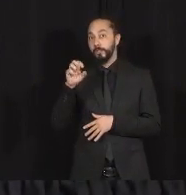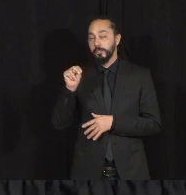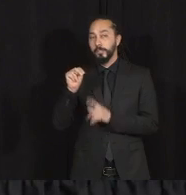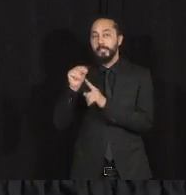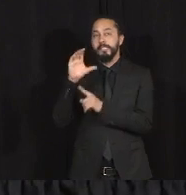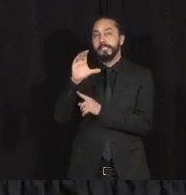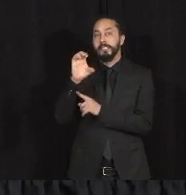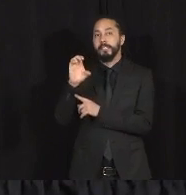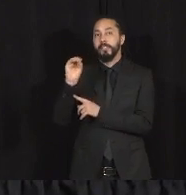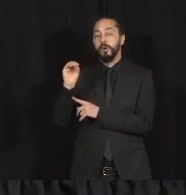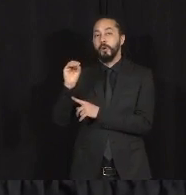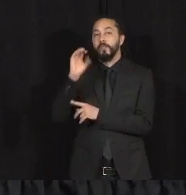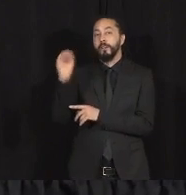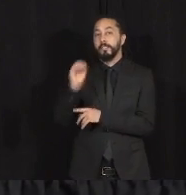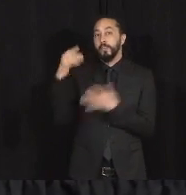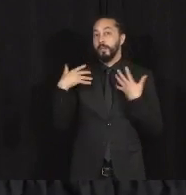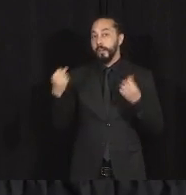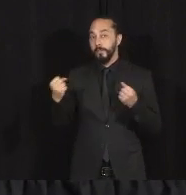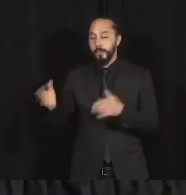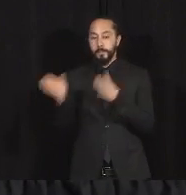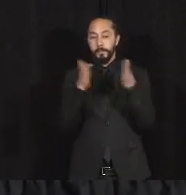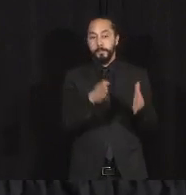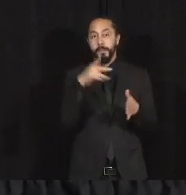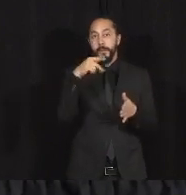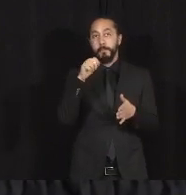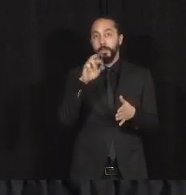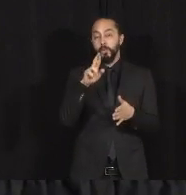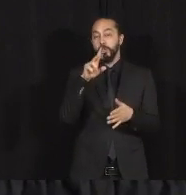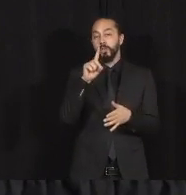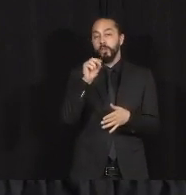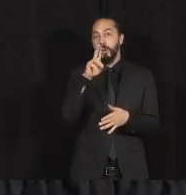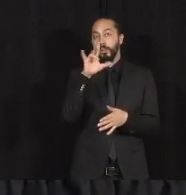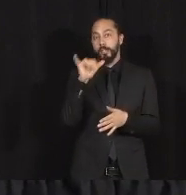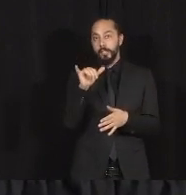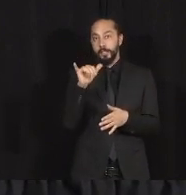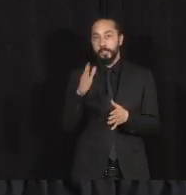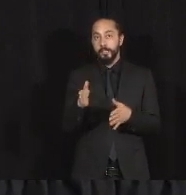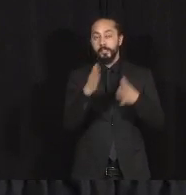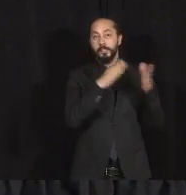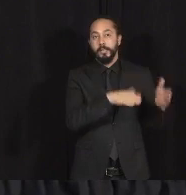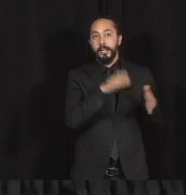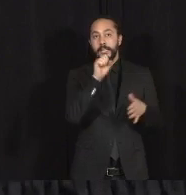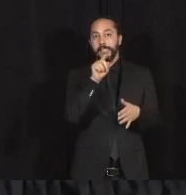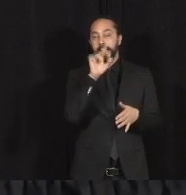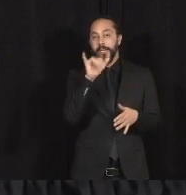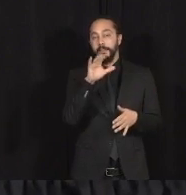have Peter Donnelly from Public Health Ontario and Steny Brown from